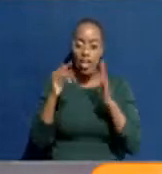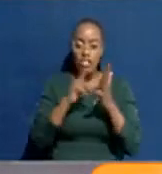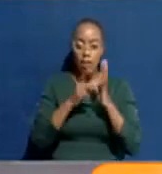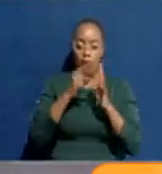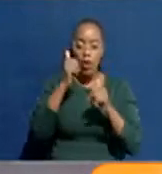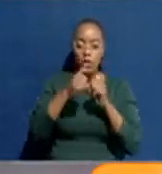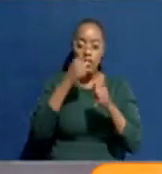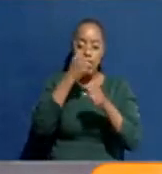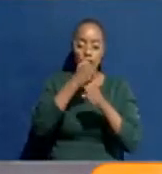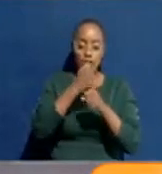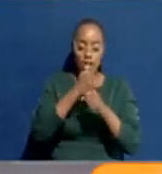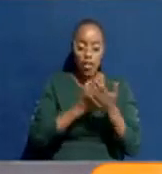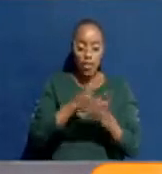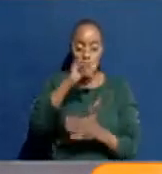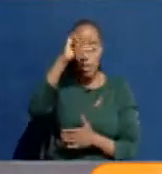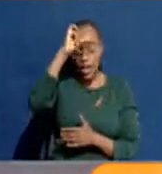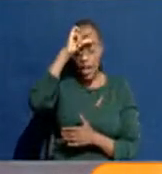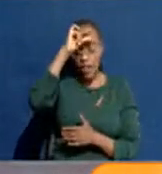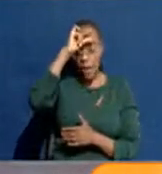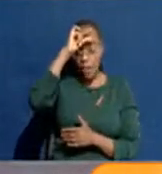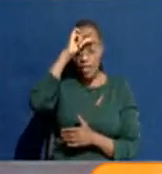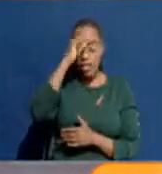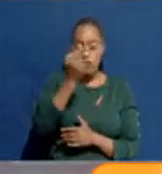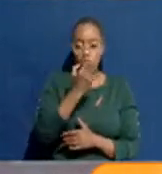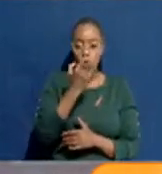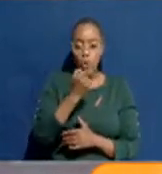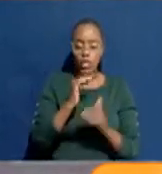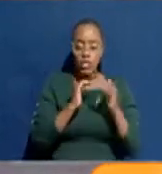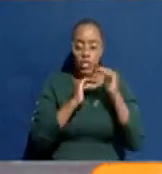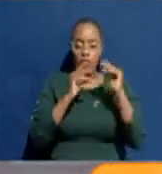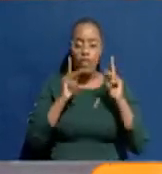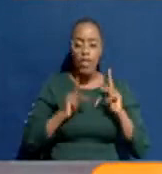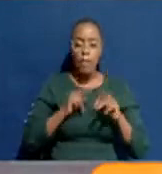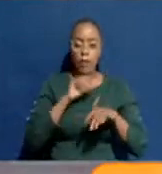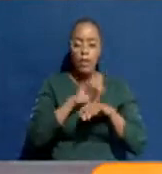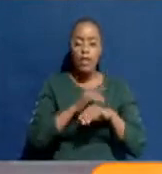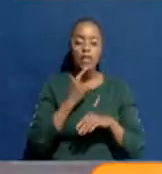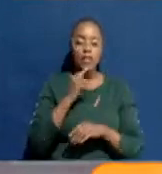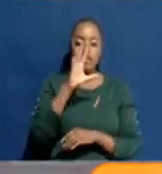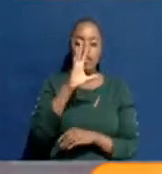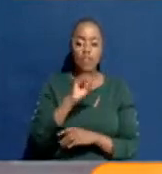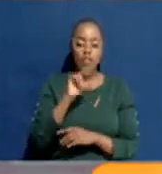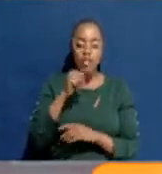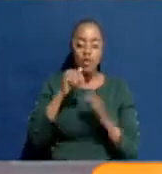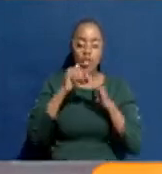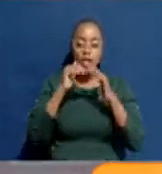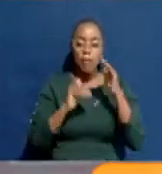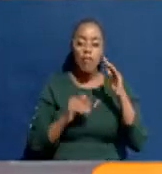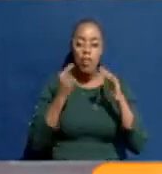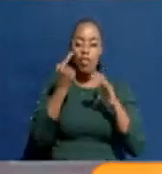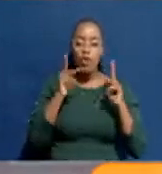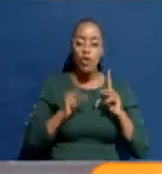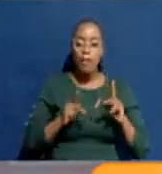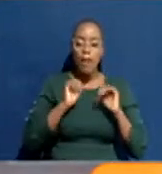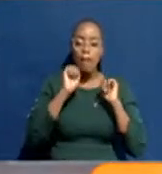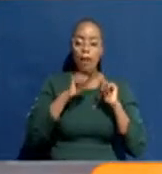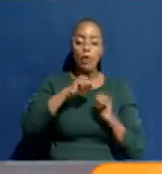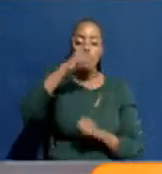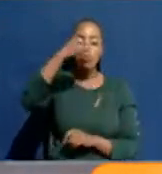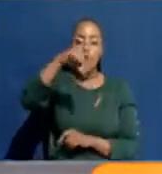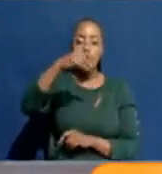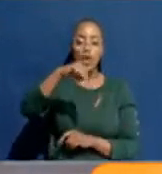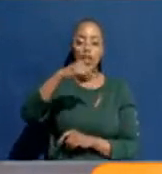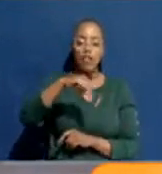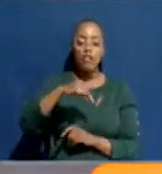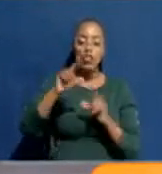that is being done by the government, it is being capped at guys who are earning 150,000 and below. Those are the only ones who can qualify